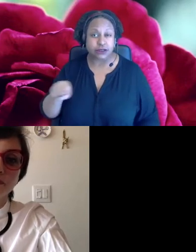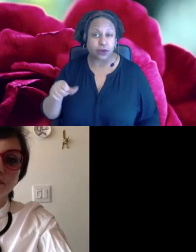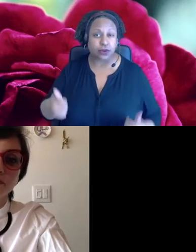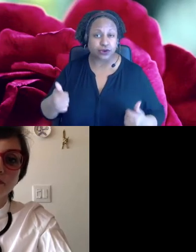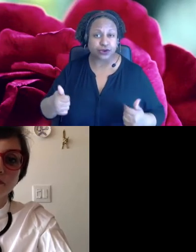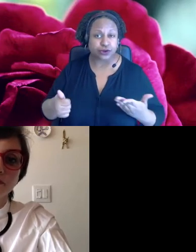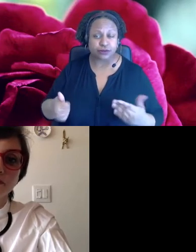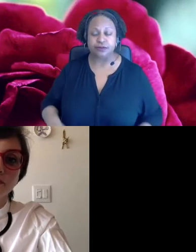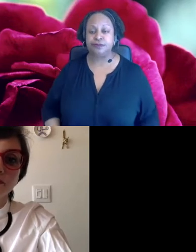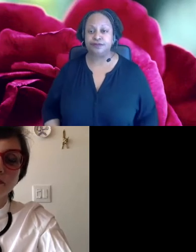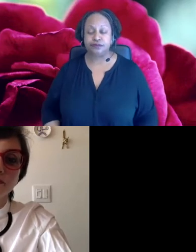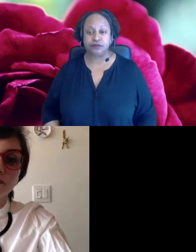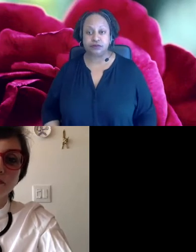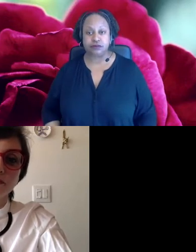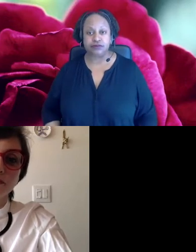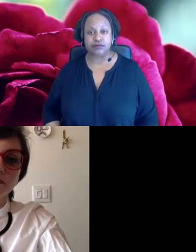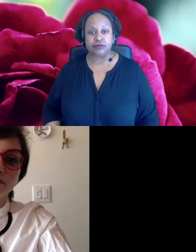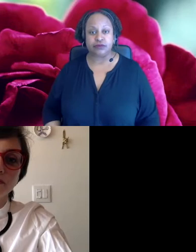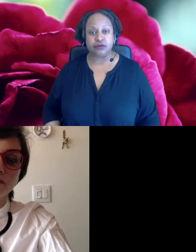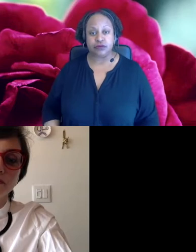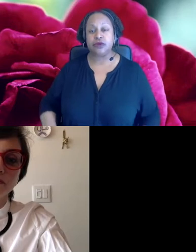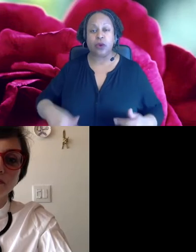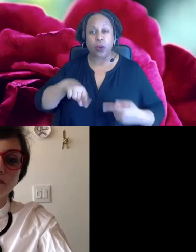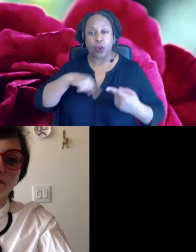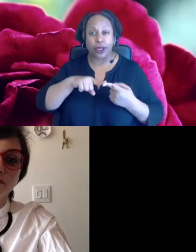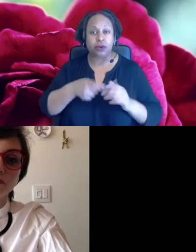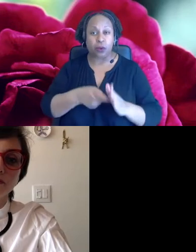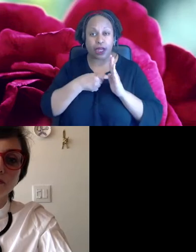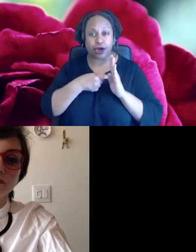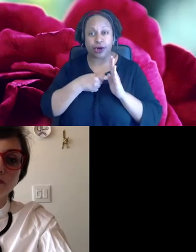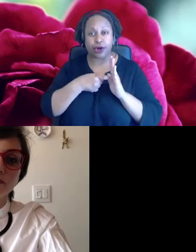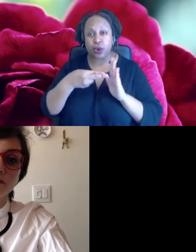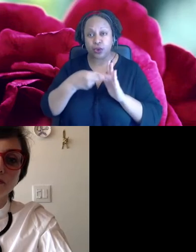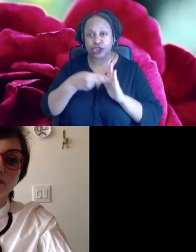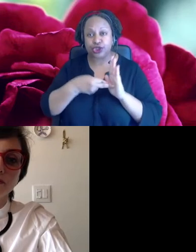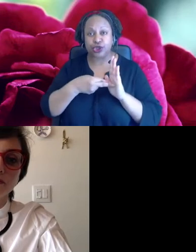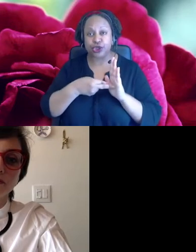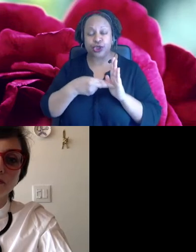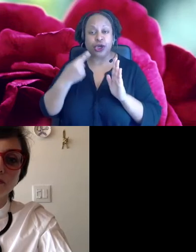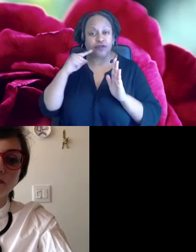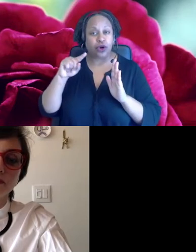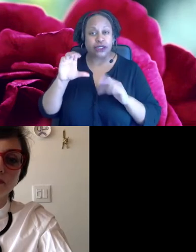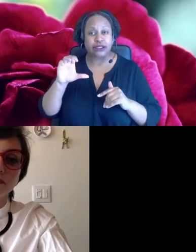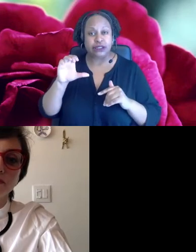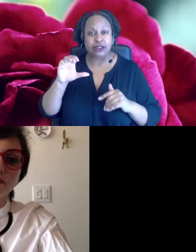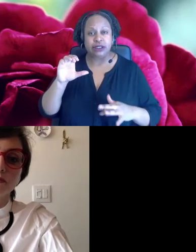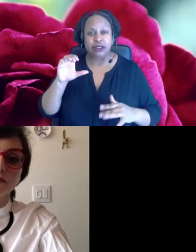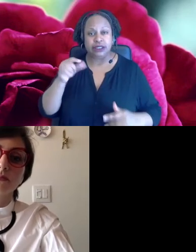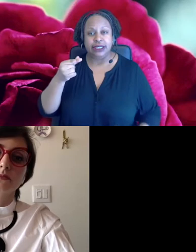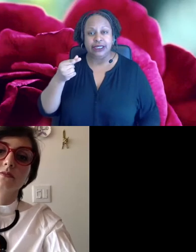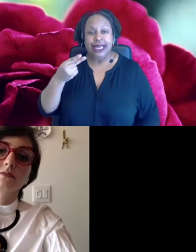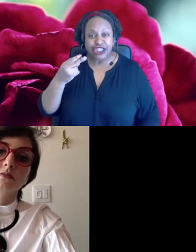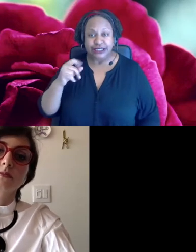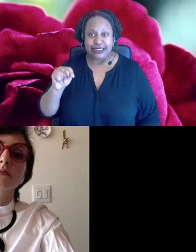The requirements for registration are if your revenue, your gross revenue, exceeds